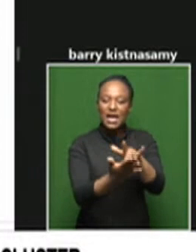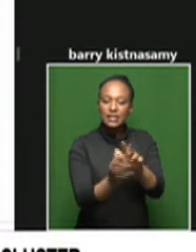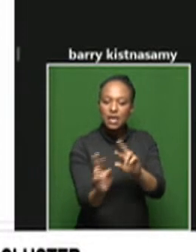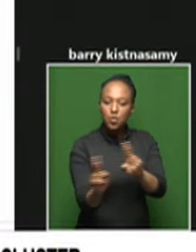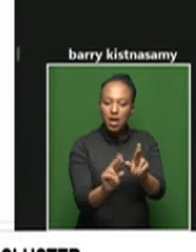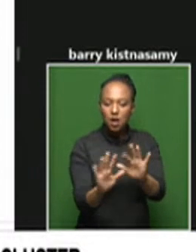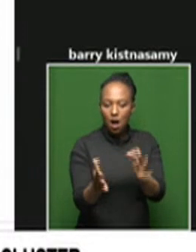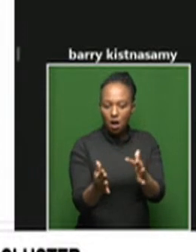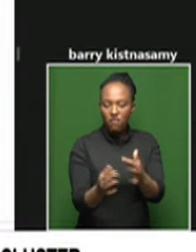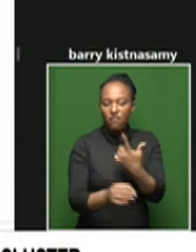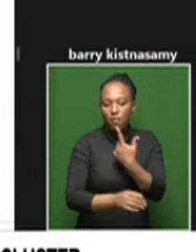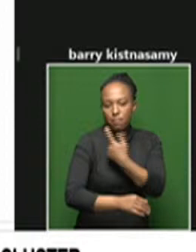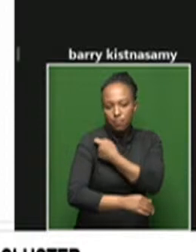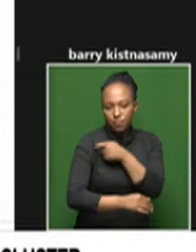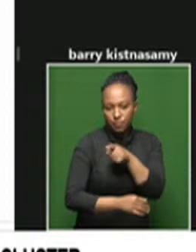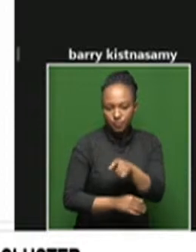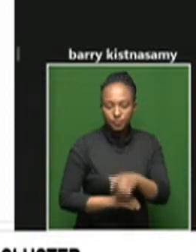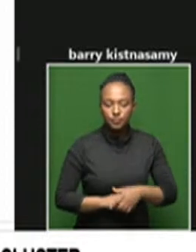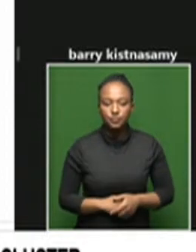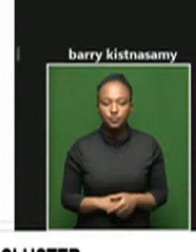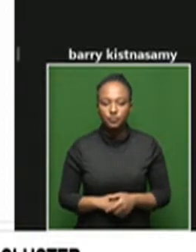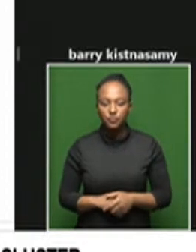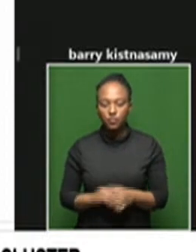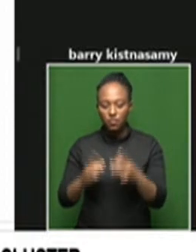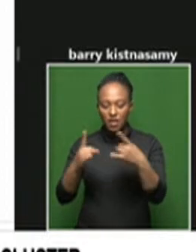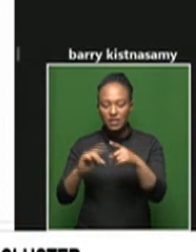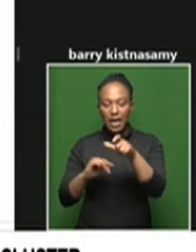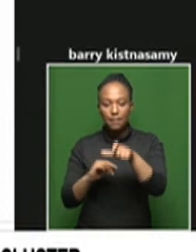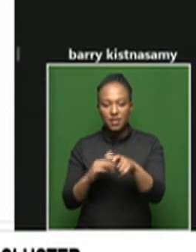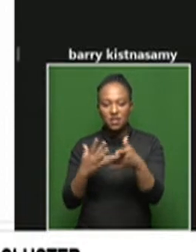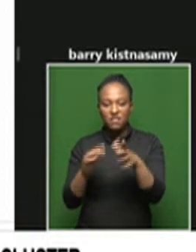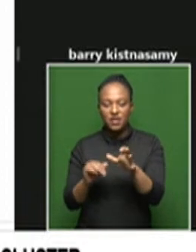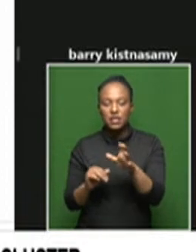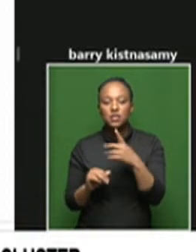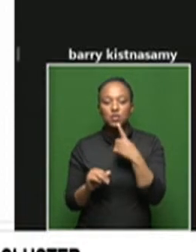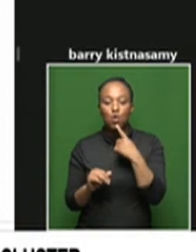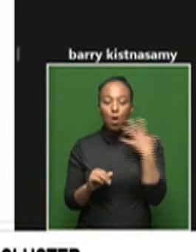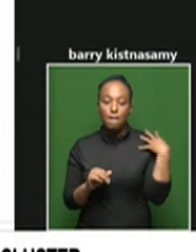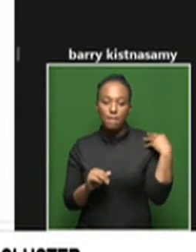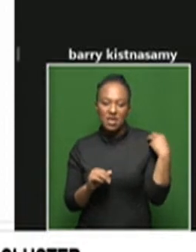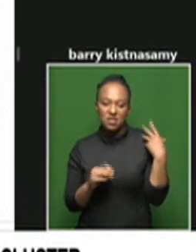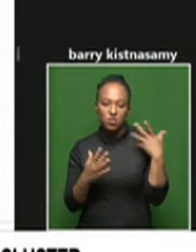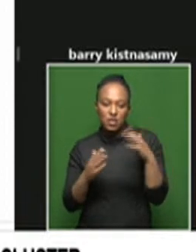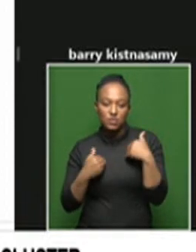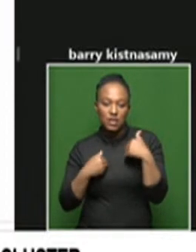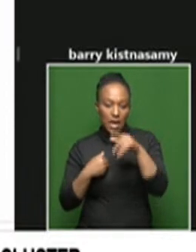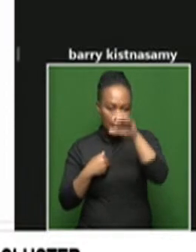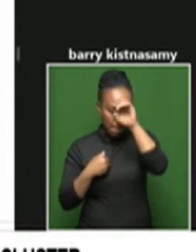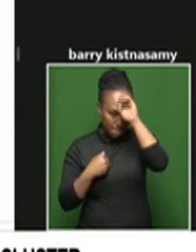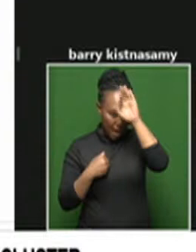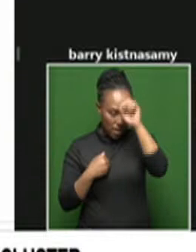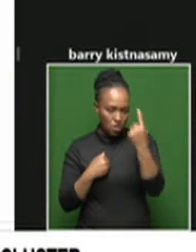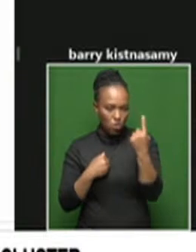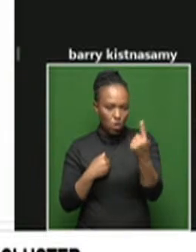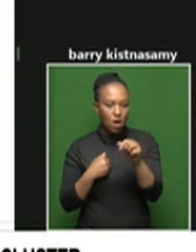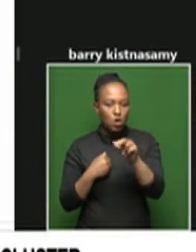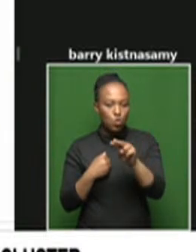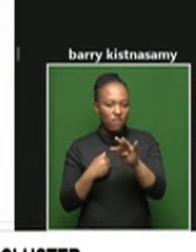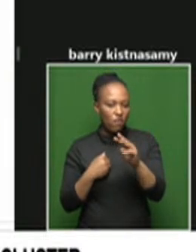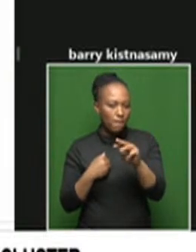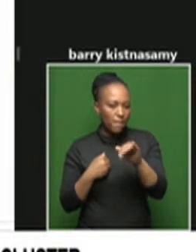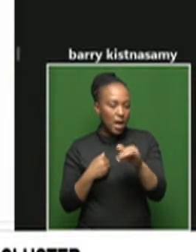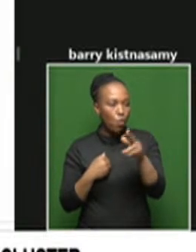vaccination services. So the chair has mentioned the pilots with the minister. So we started one mining sector on the 24th of May